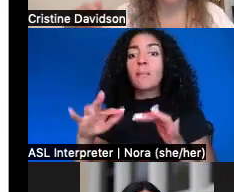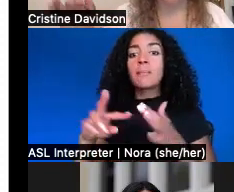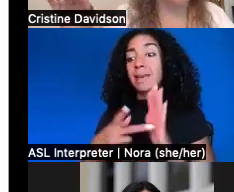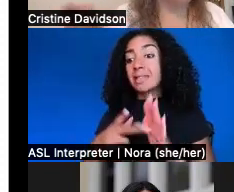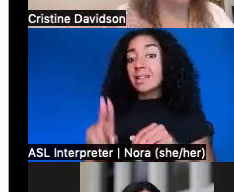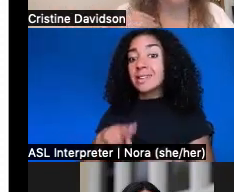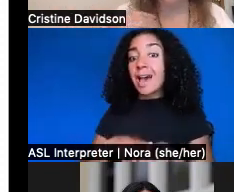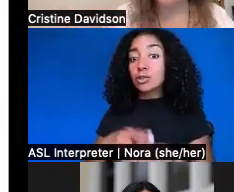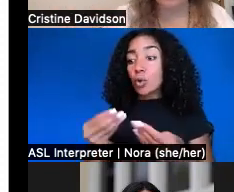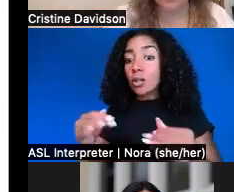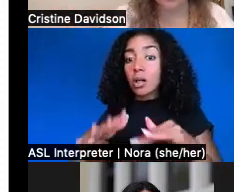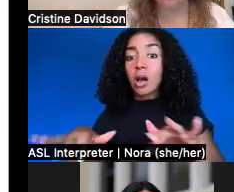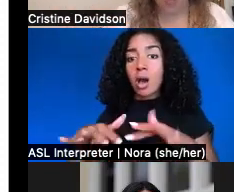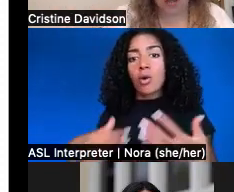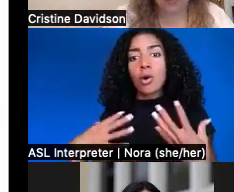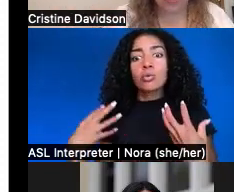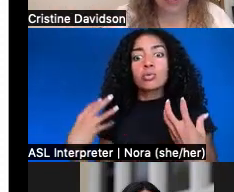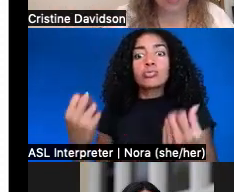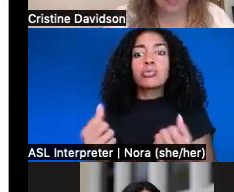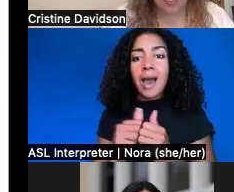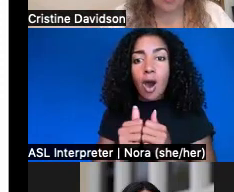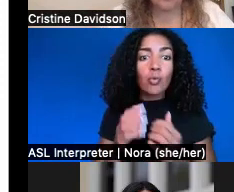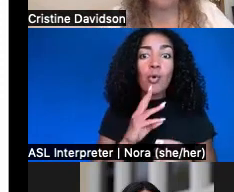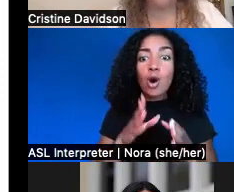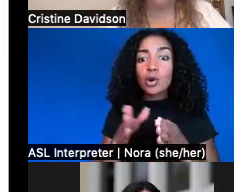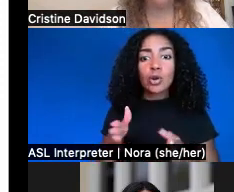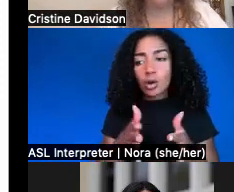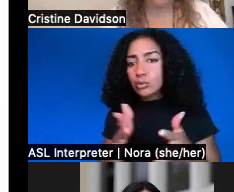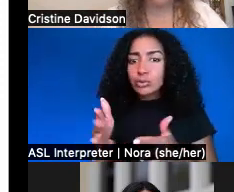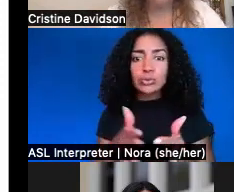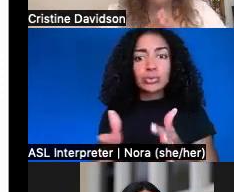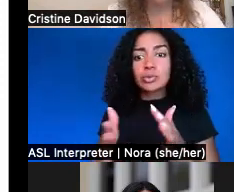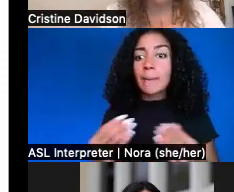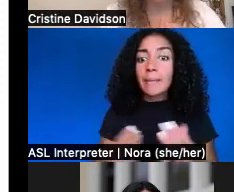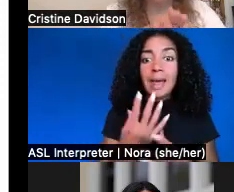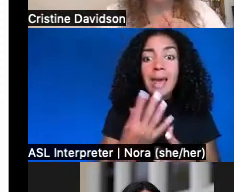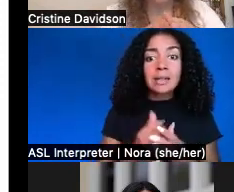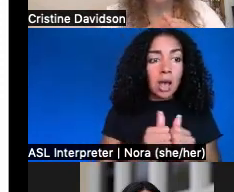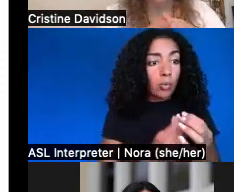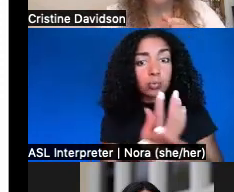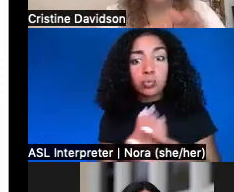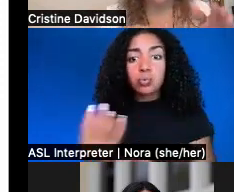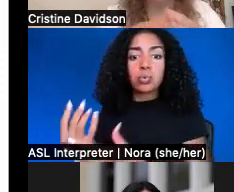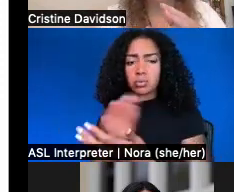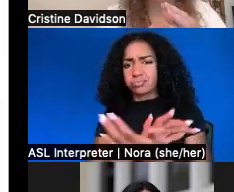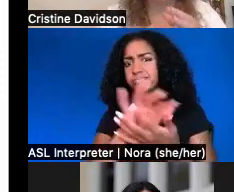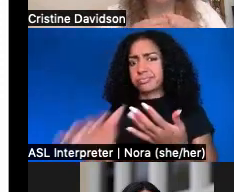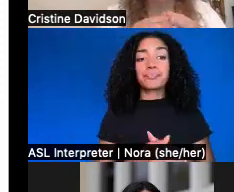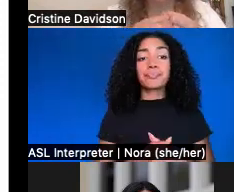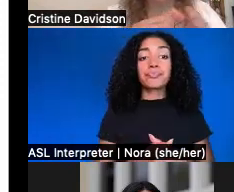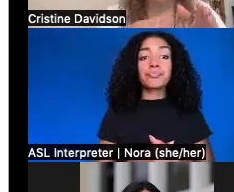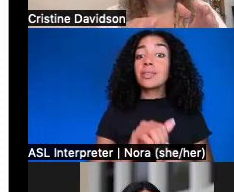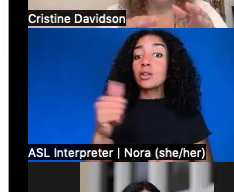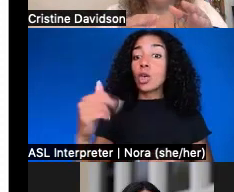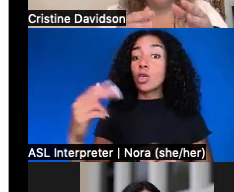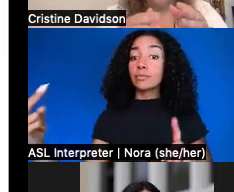The way the water flows, the way the plants grow, all of those things. So another way to think about this too is when you